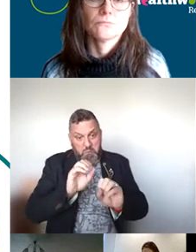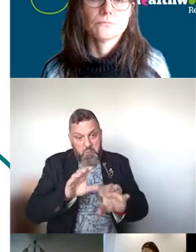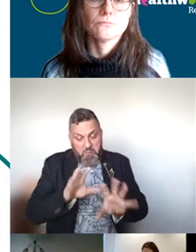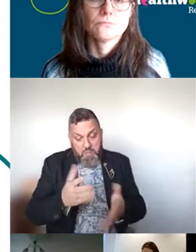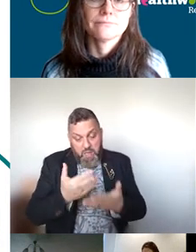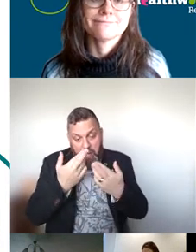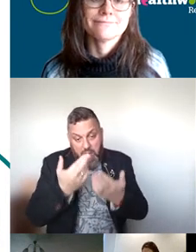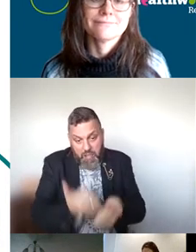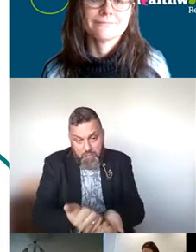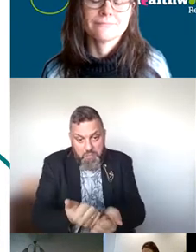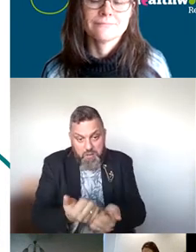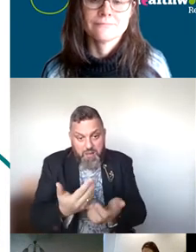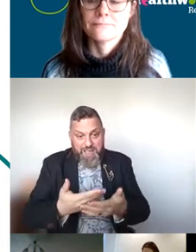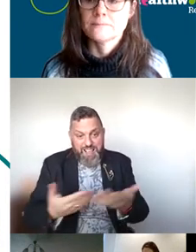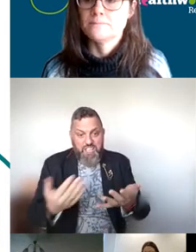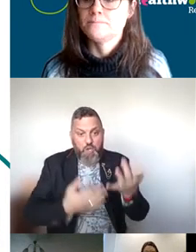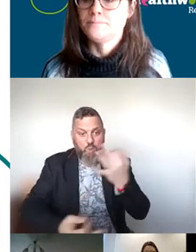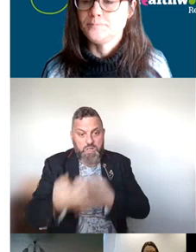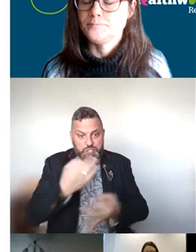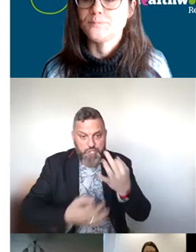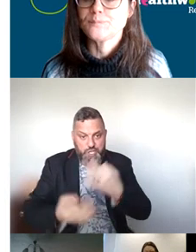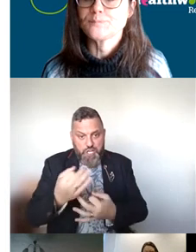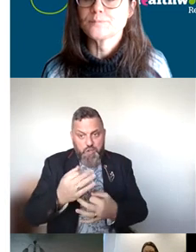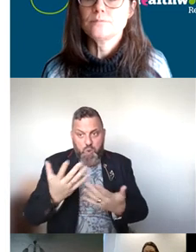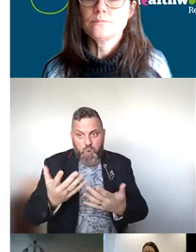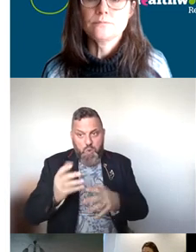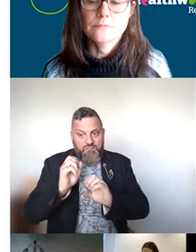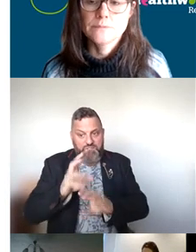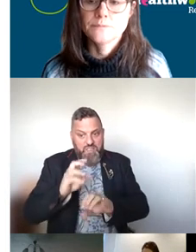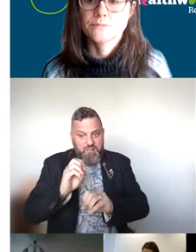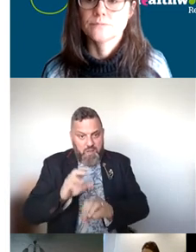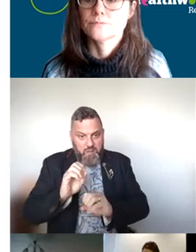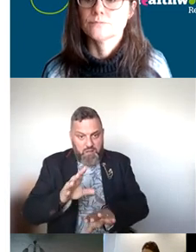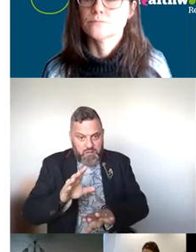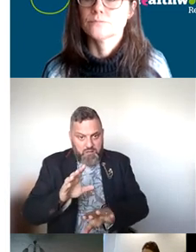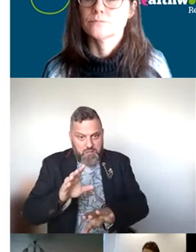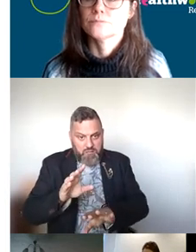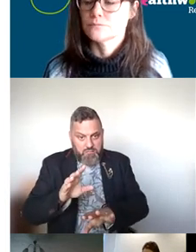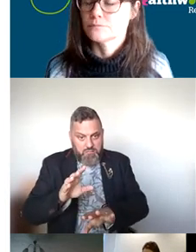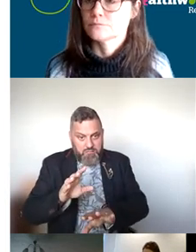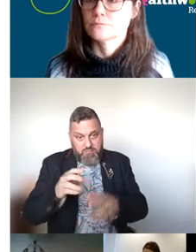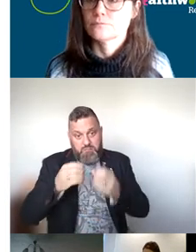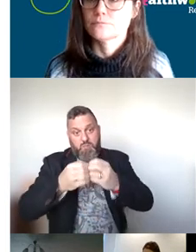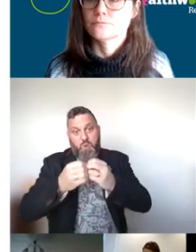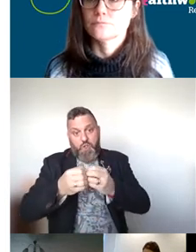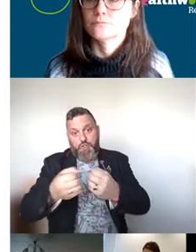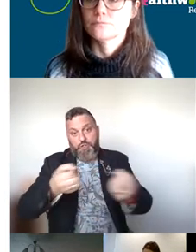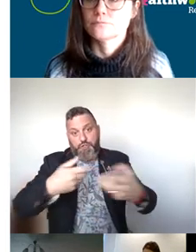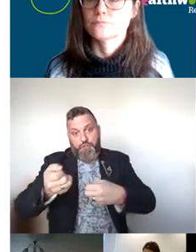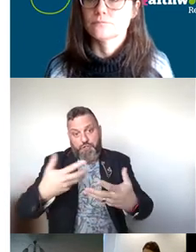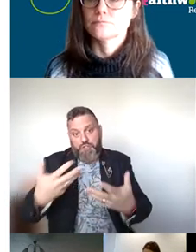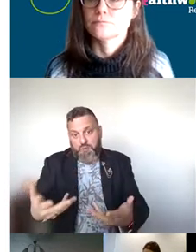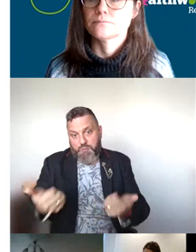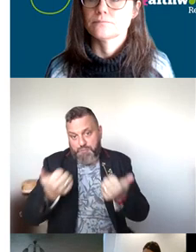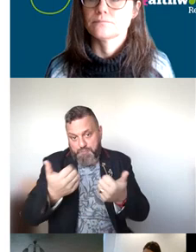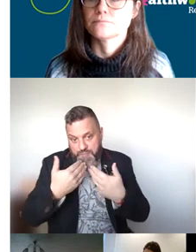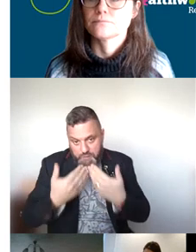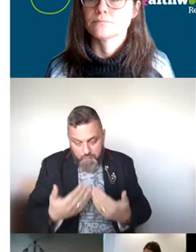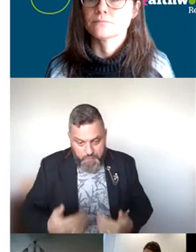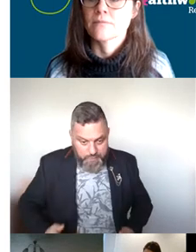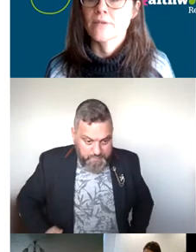through it. If people have got questions or feedback on that, it'd be really valuable to get that from you now. Thank you.